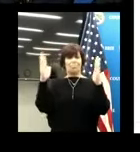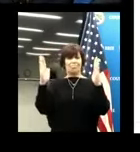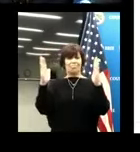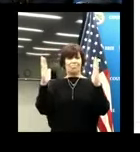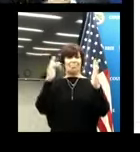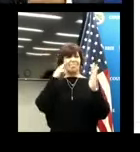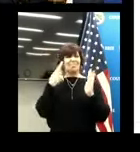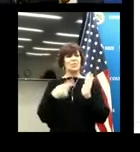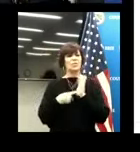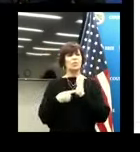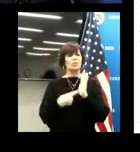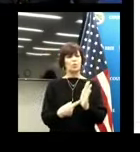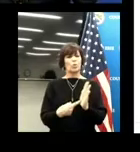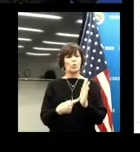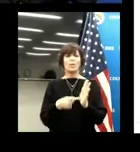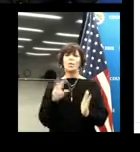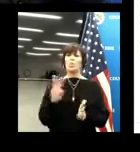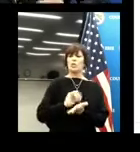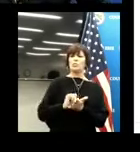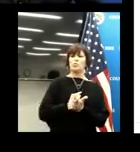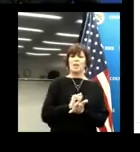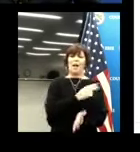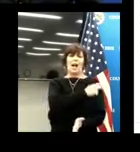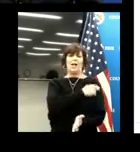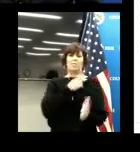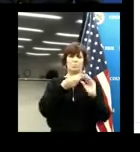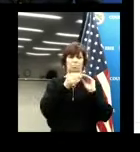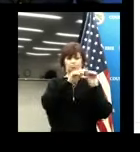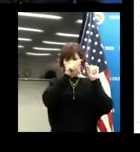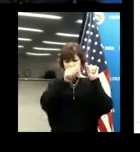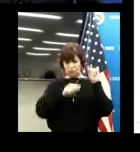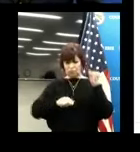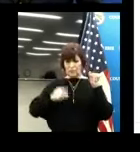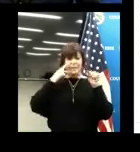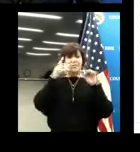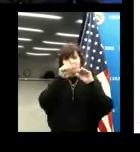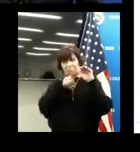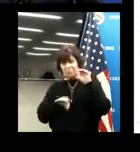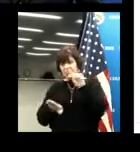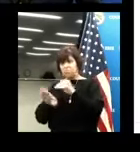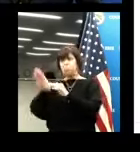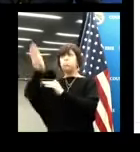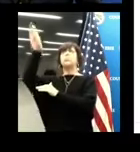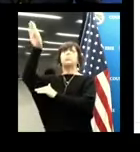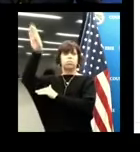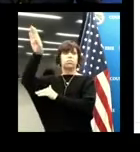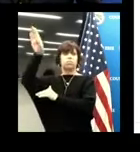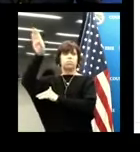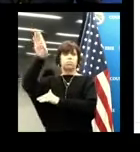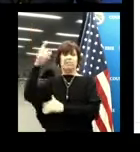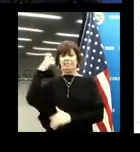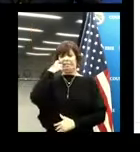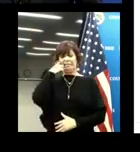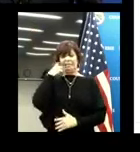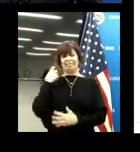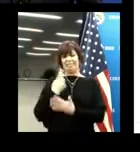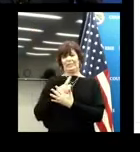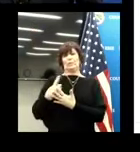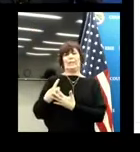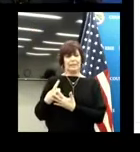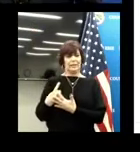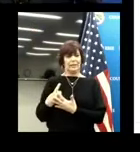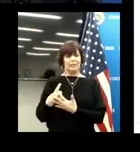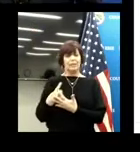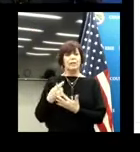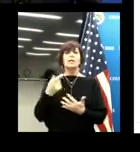an example looking at Western New York's hospitalizations. As you can see, the rapid increase in the last week after